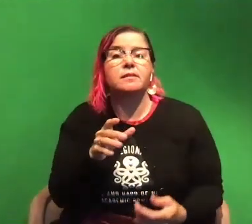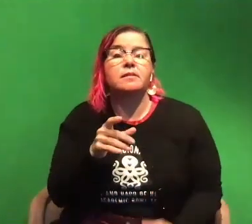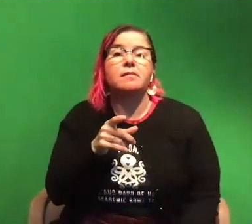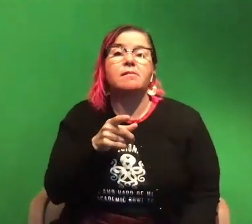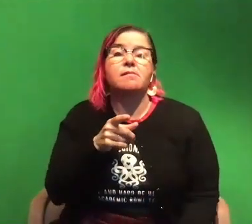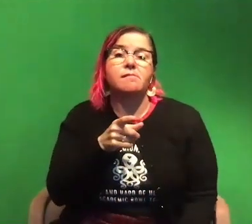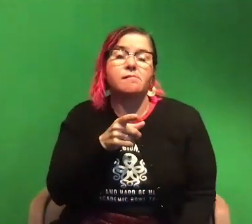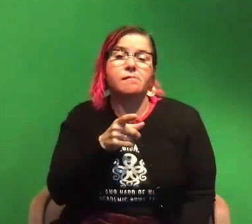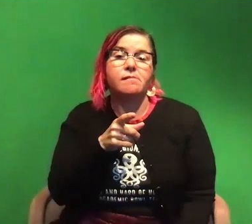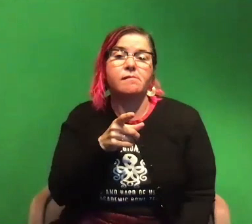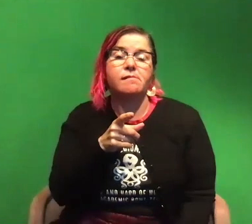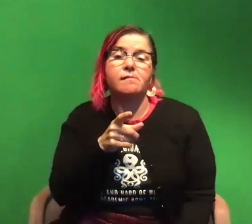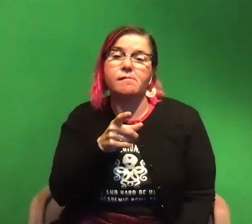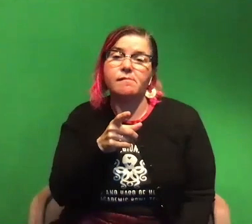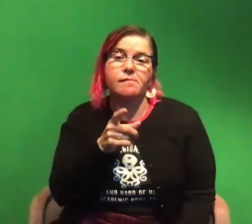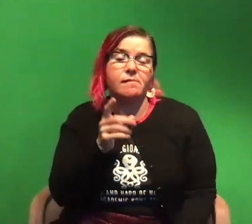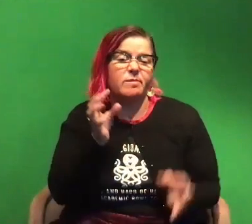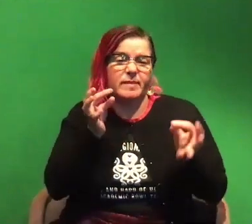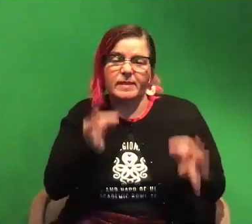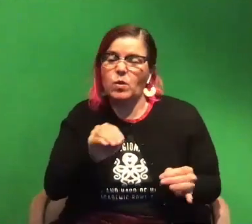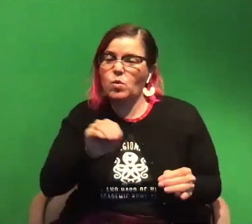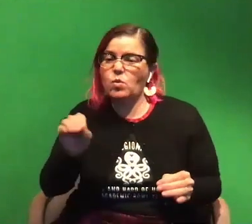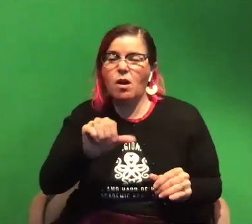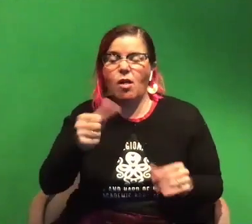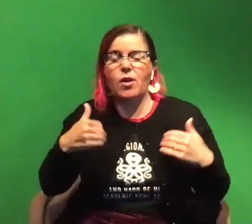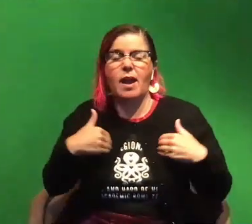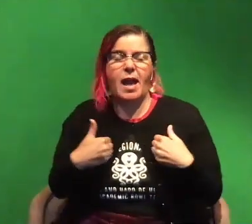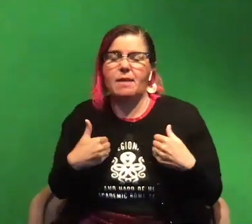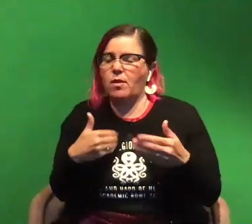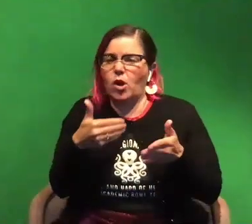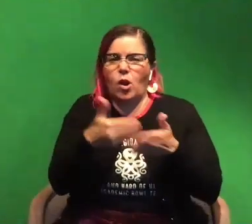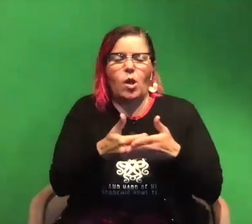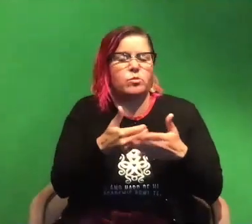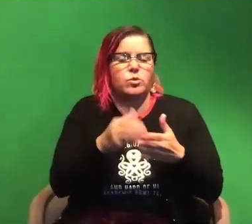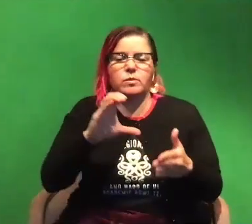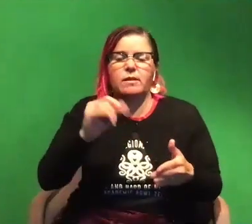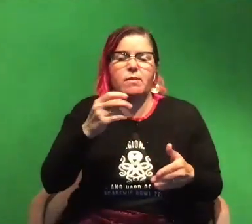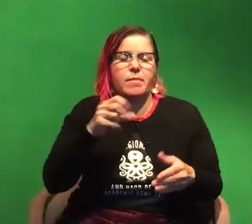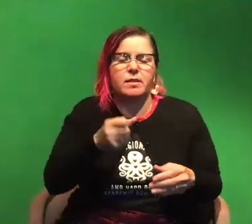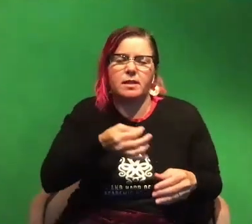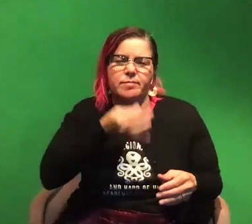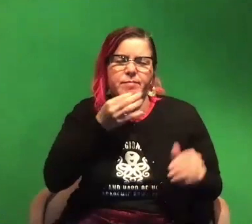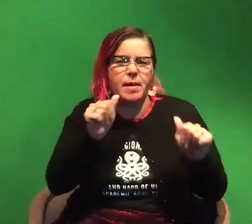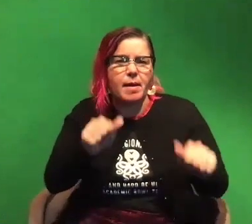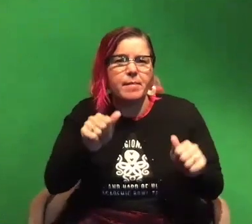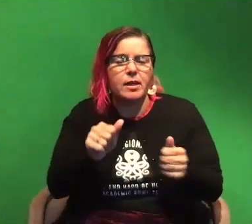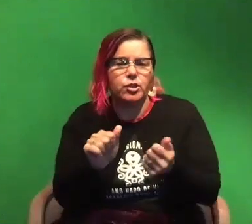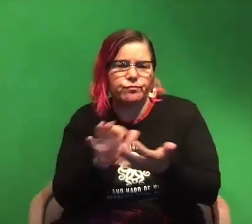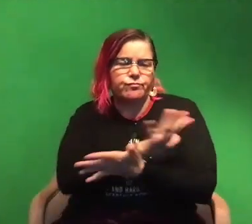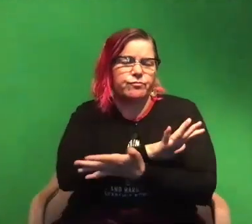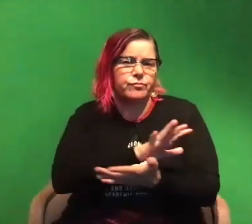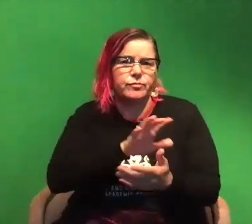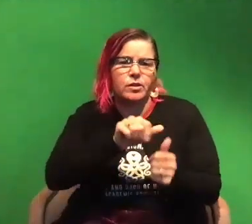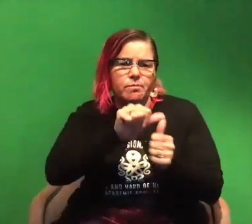know, confidently that there's no other animal on planet Earth that even comes close to these cephalopods with their ability to blend in and shapeshift